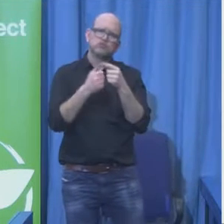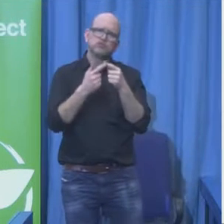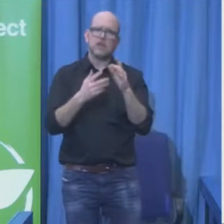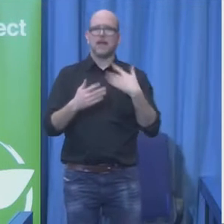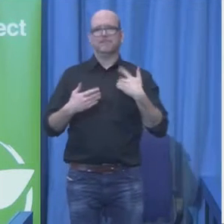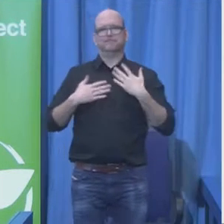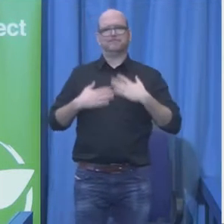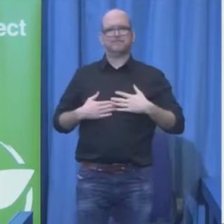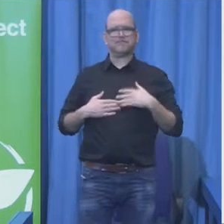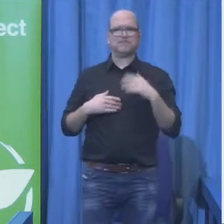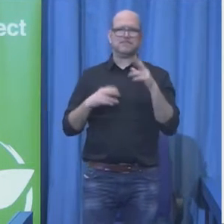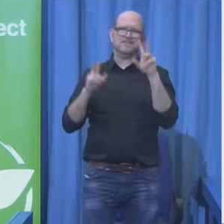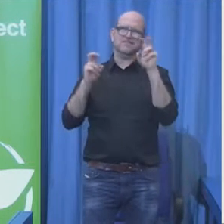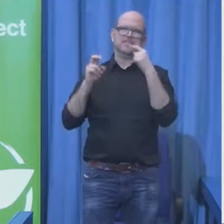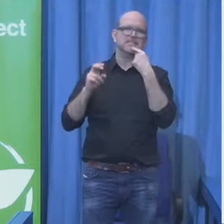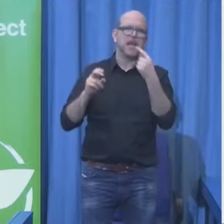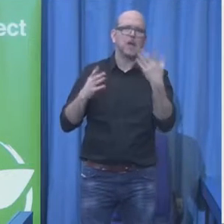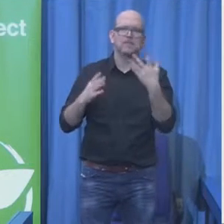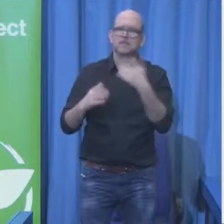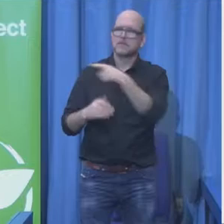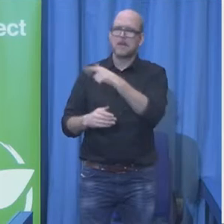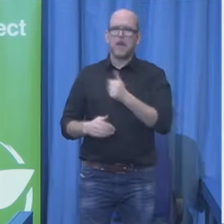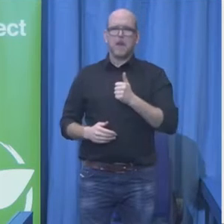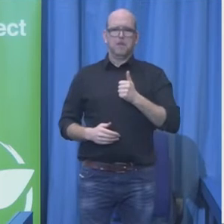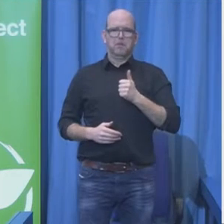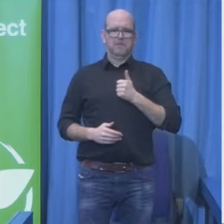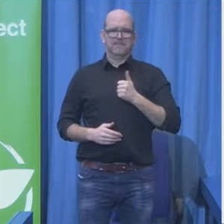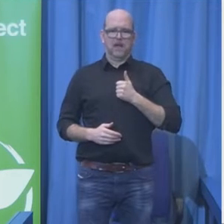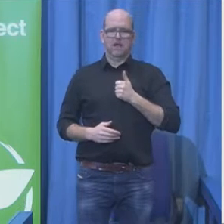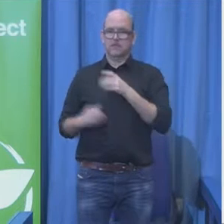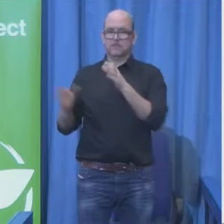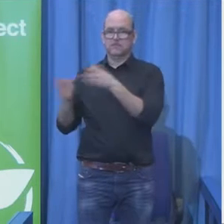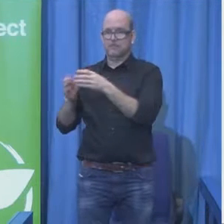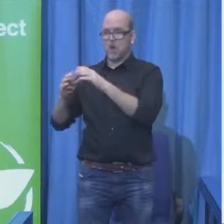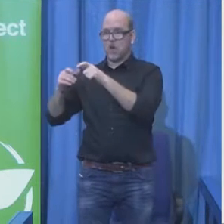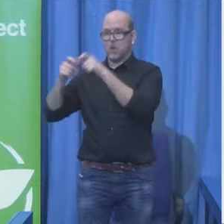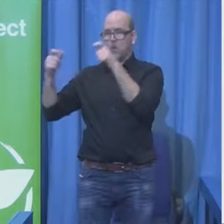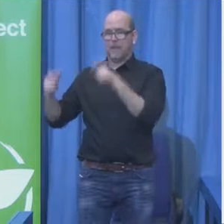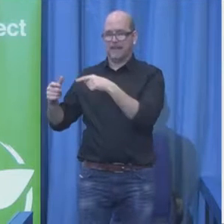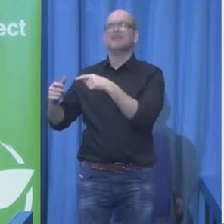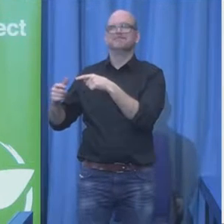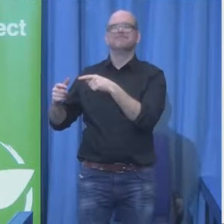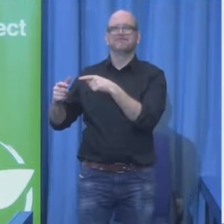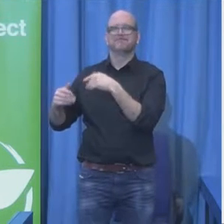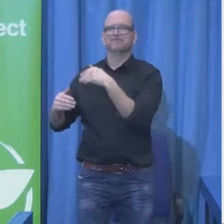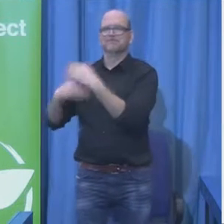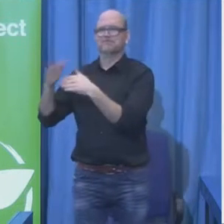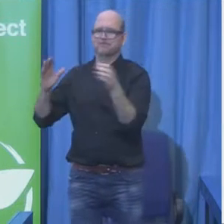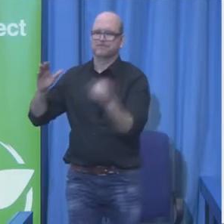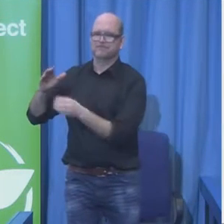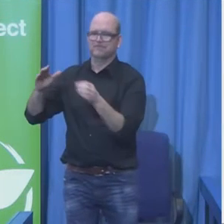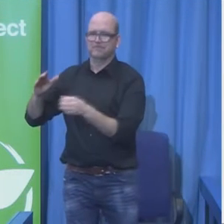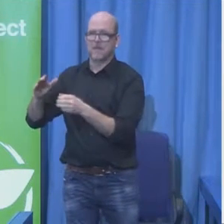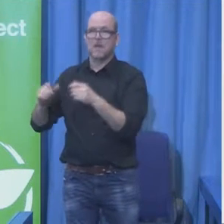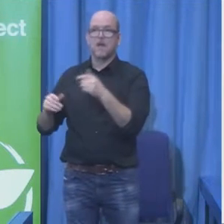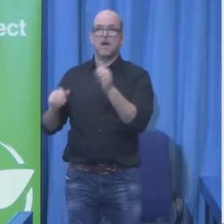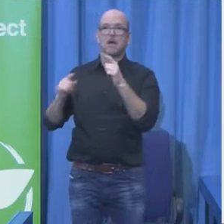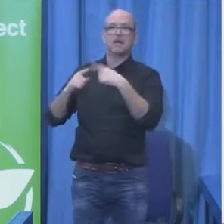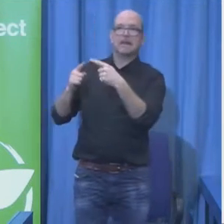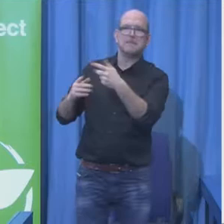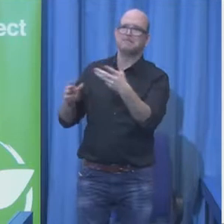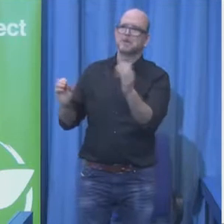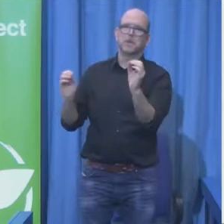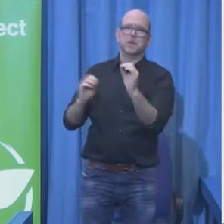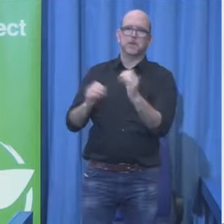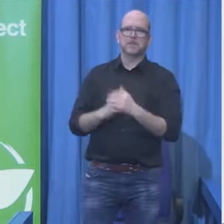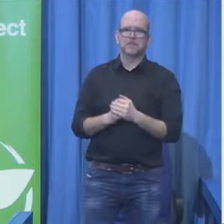other. And that, to some extent, is the main focus of the session today. We have time, we have an hour and a bit